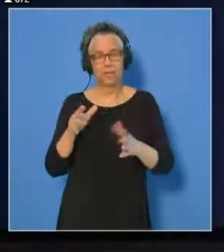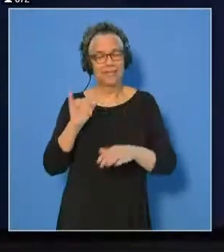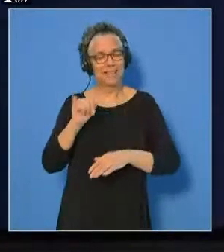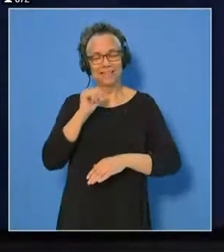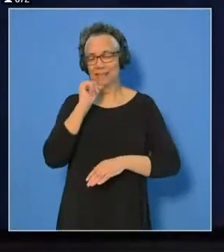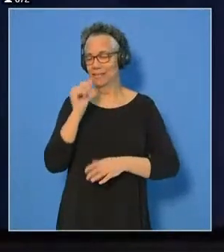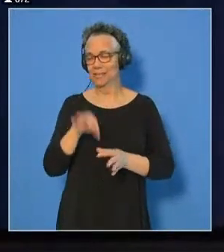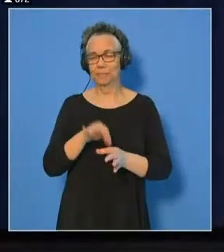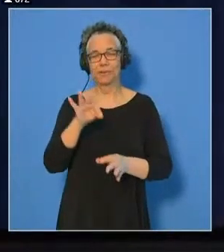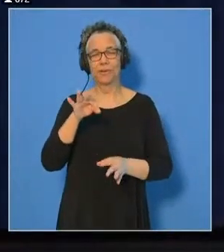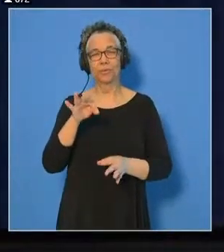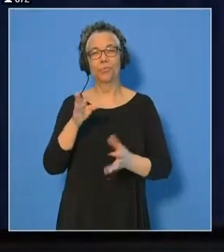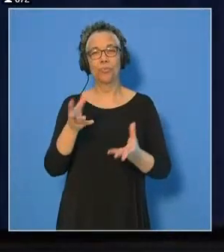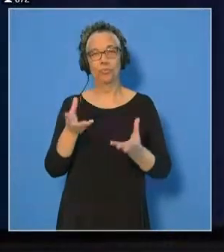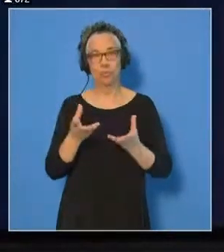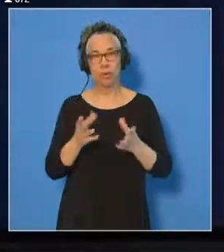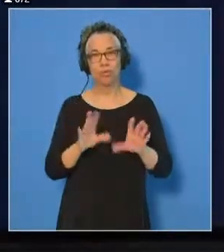to do.